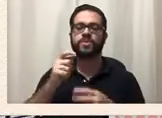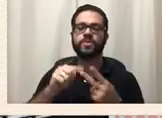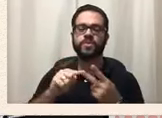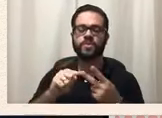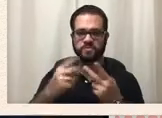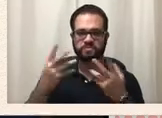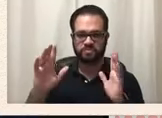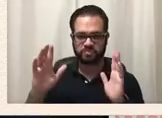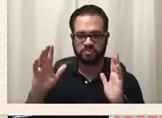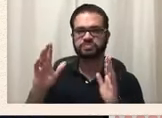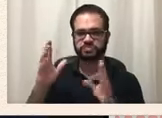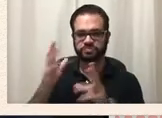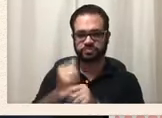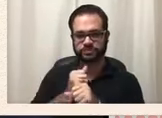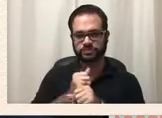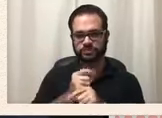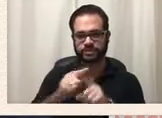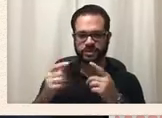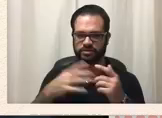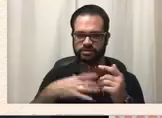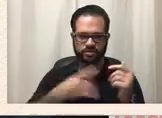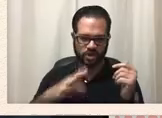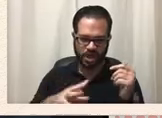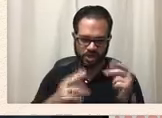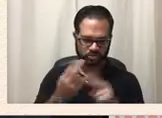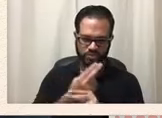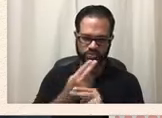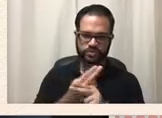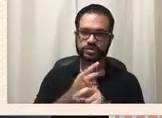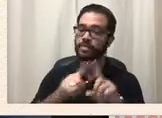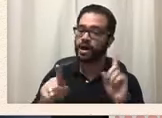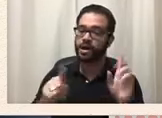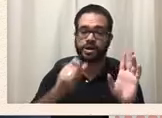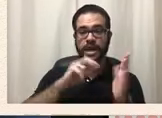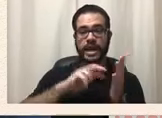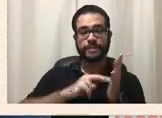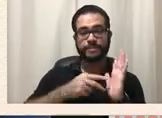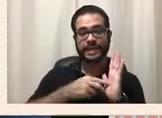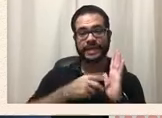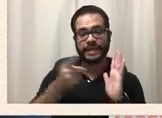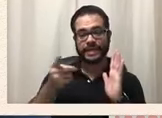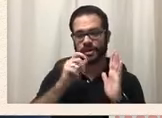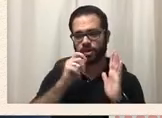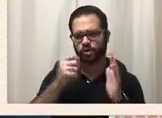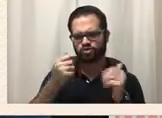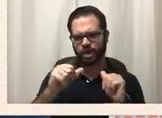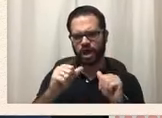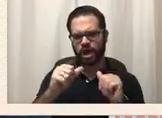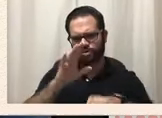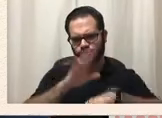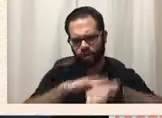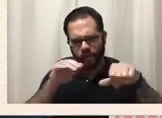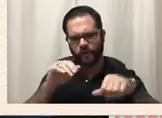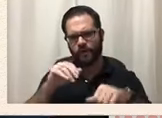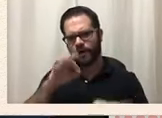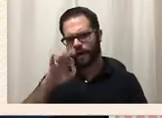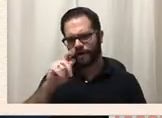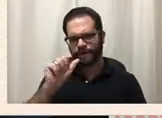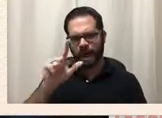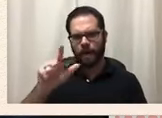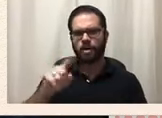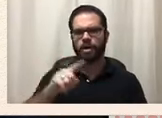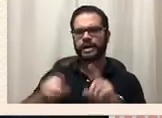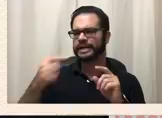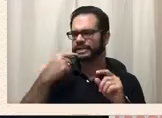doesn't like to wear it. But that doesn't mean that he doesn't try and call fouls. But what he tries to say is, I'm the only one that's fouling